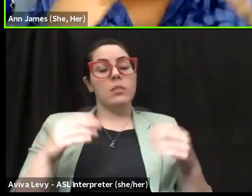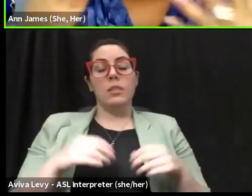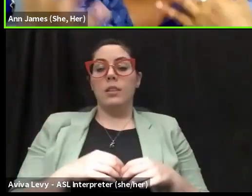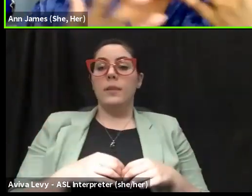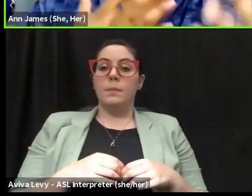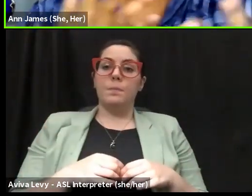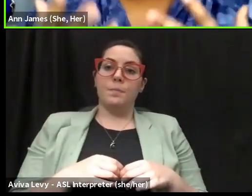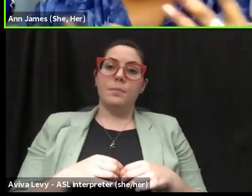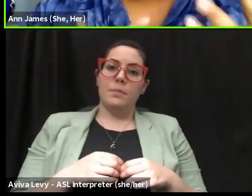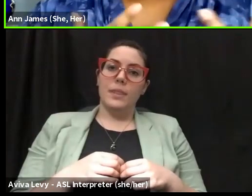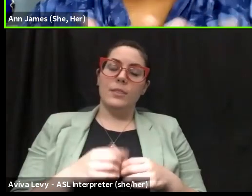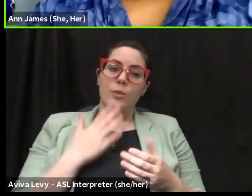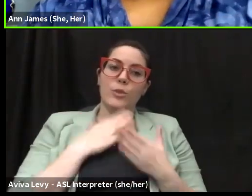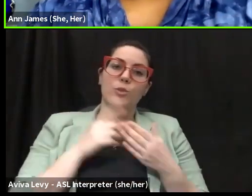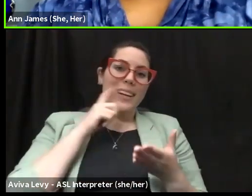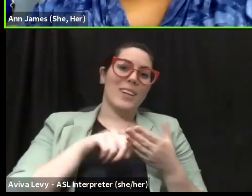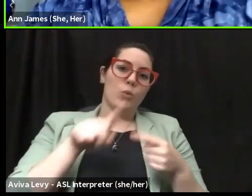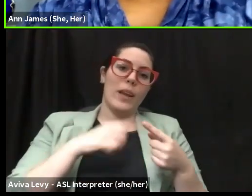allow that actor to